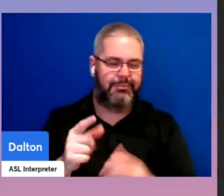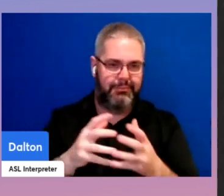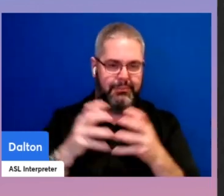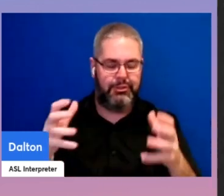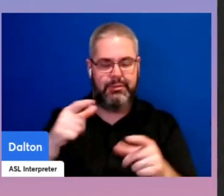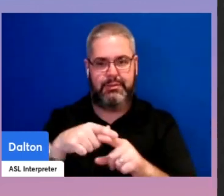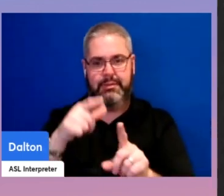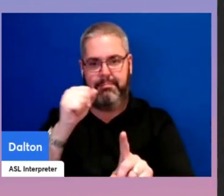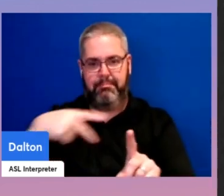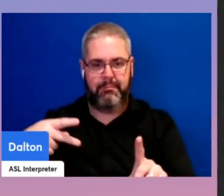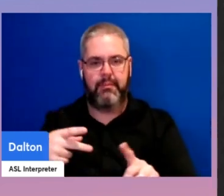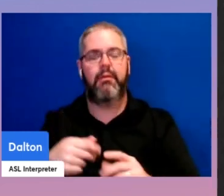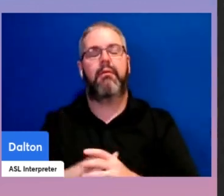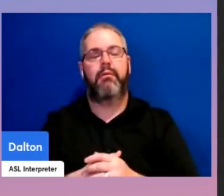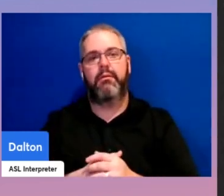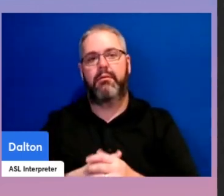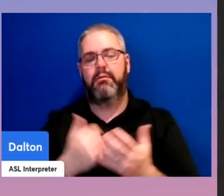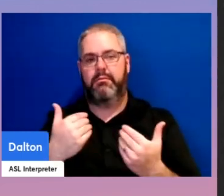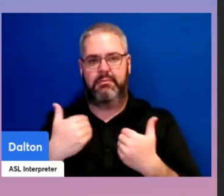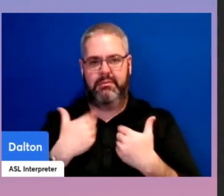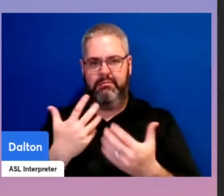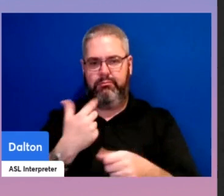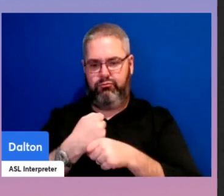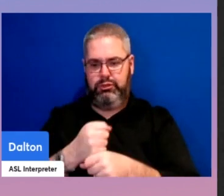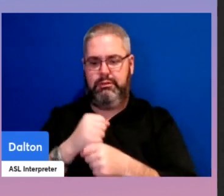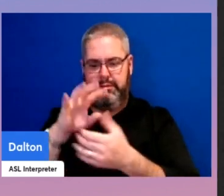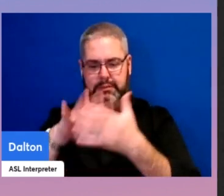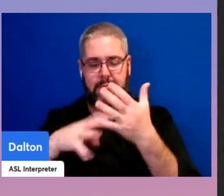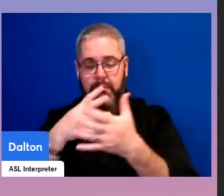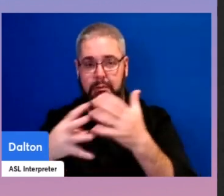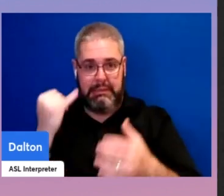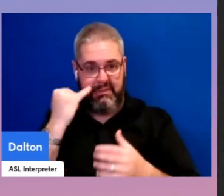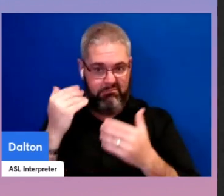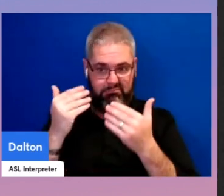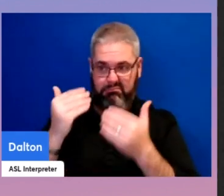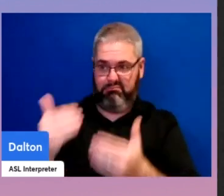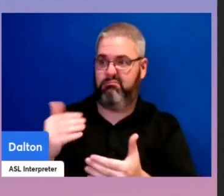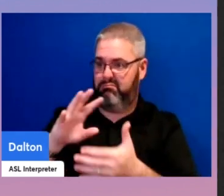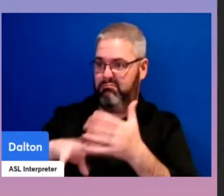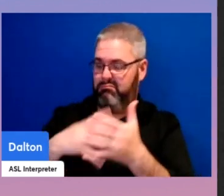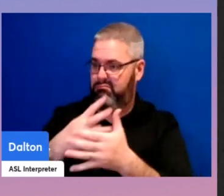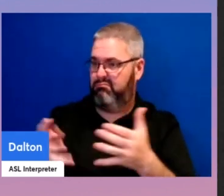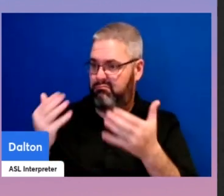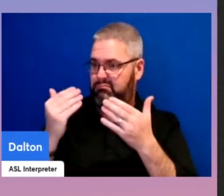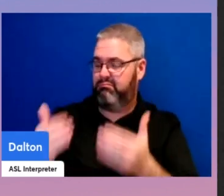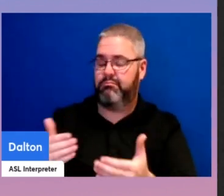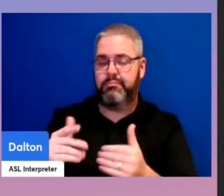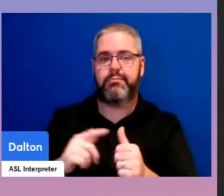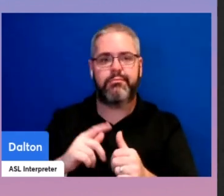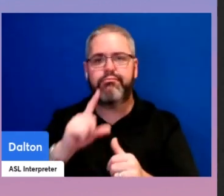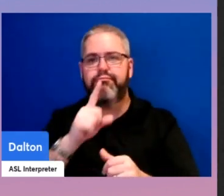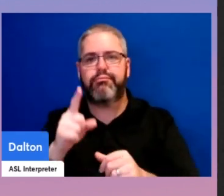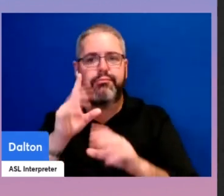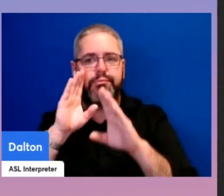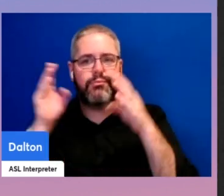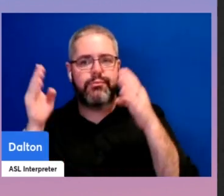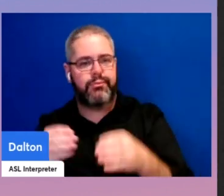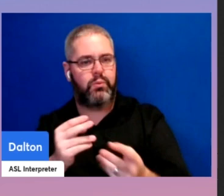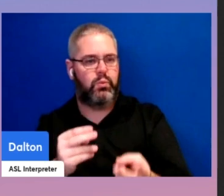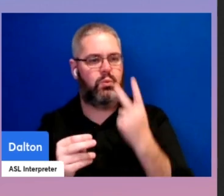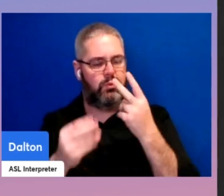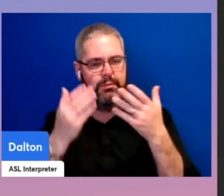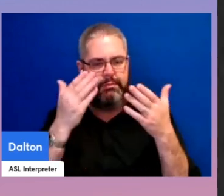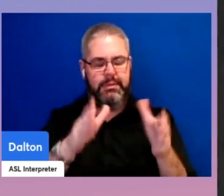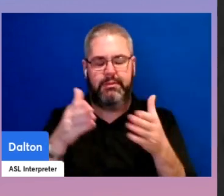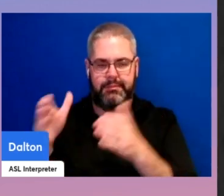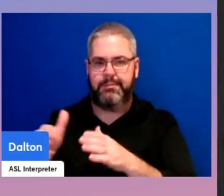but we have a create table if we wanted to create the table. And the one that we're kind of focused on are these two methods here. So the first